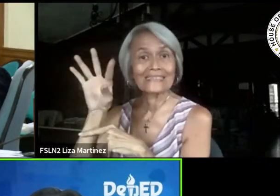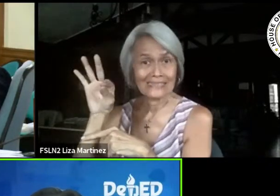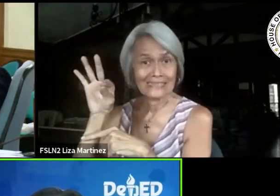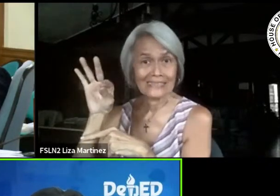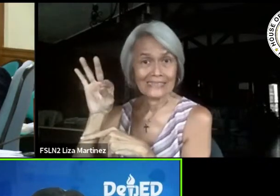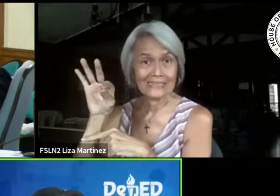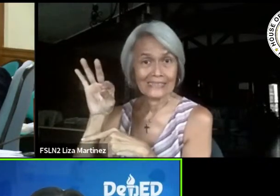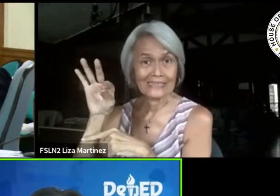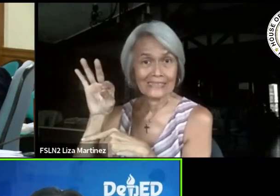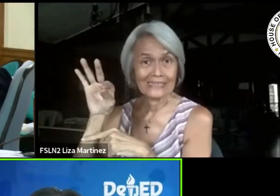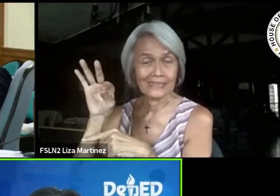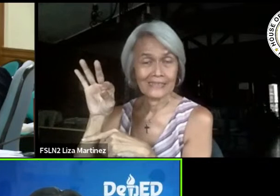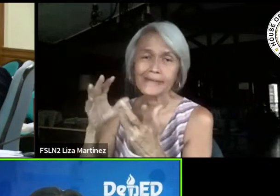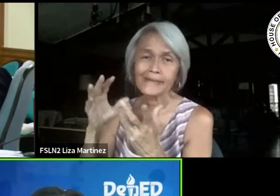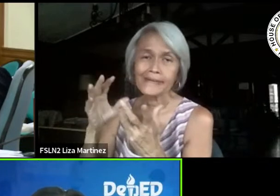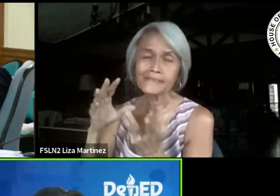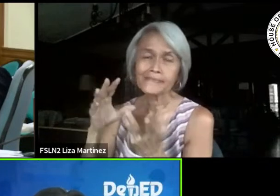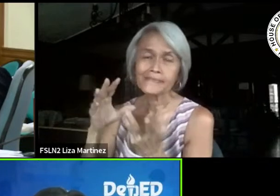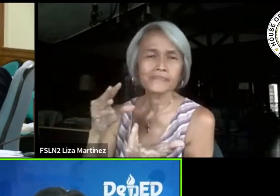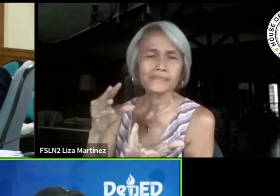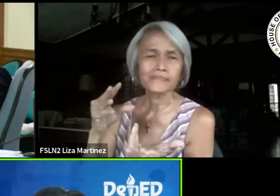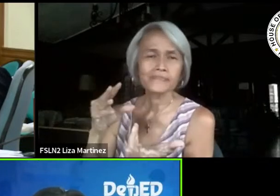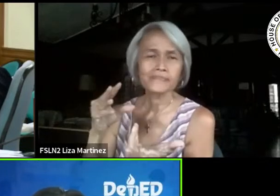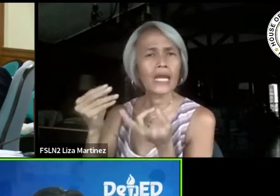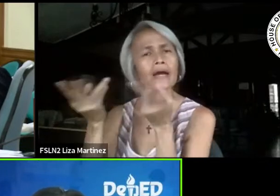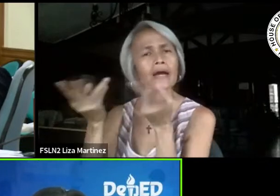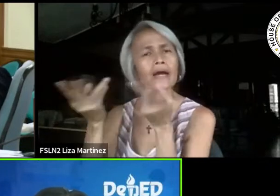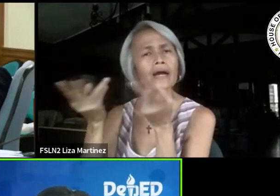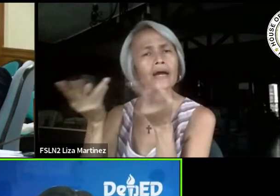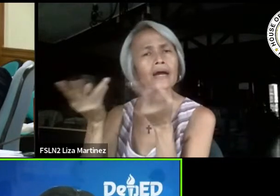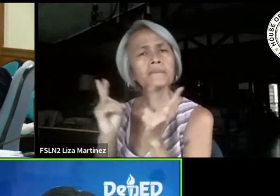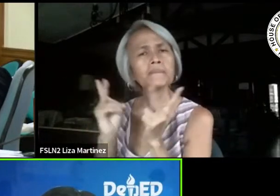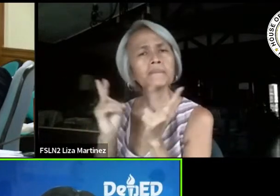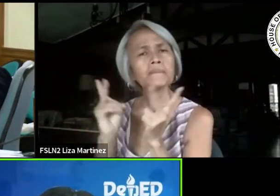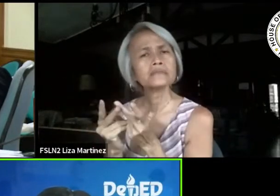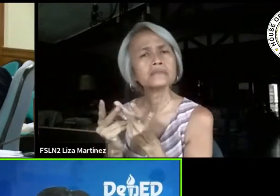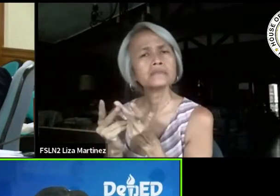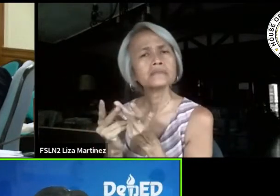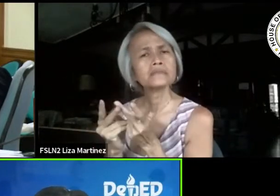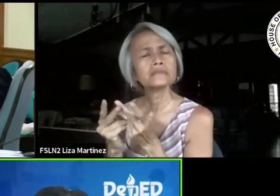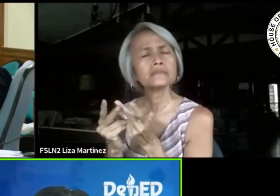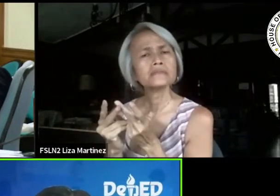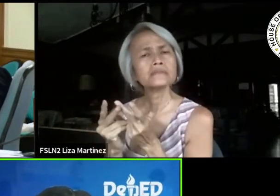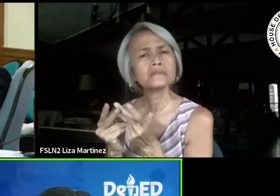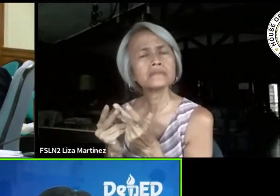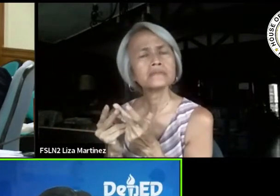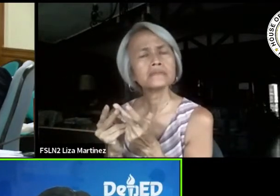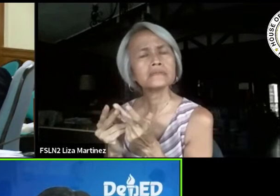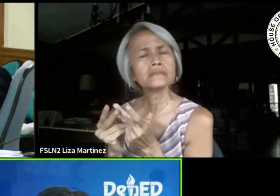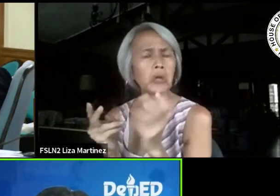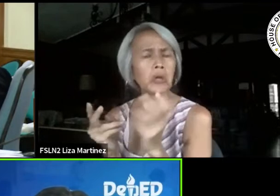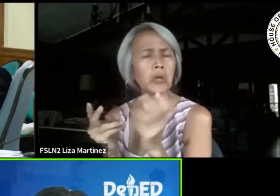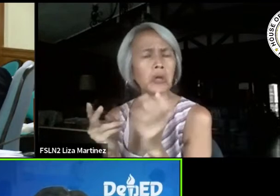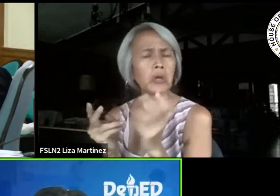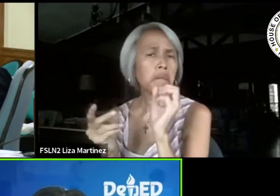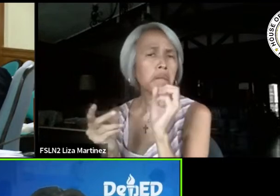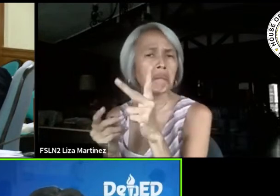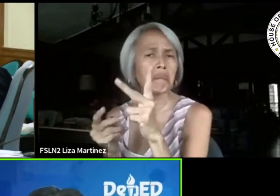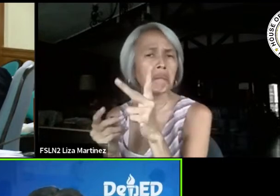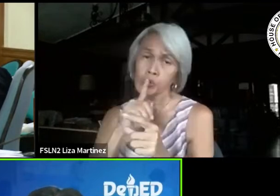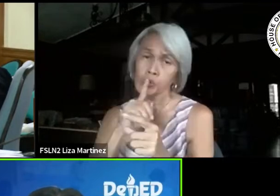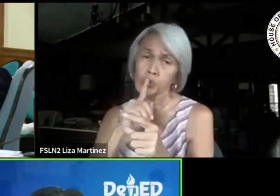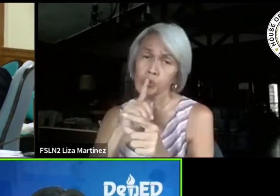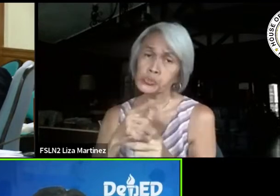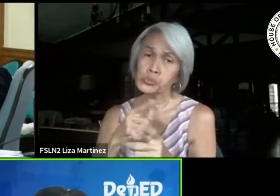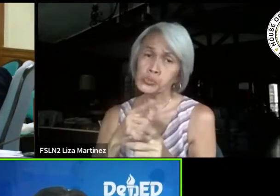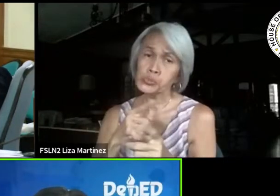na na-achieve ang DepEd, we also recognize na meron pong mga challenges. So, gaya